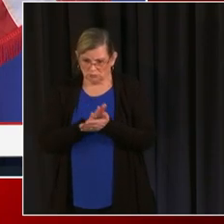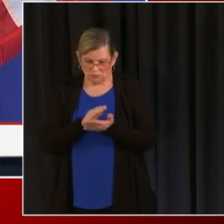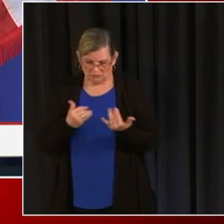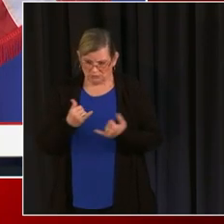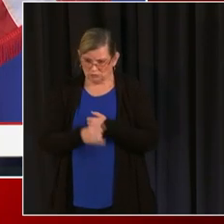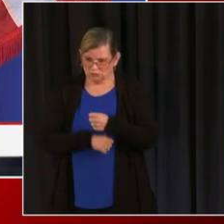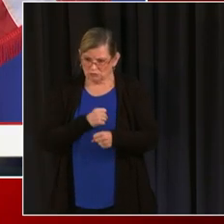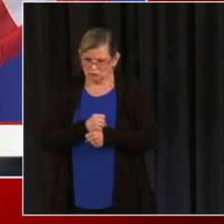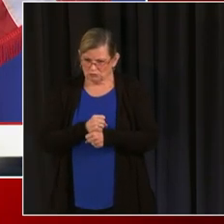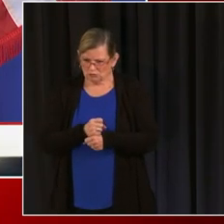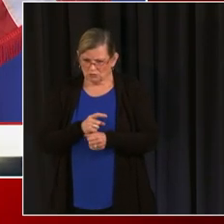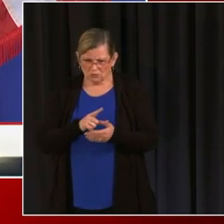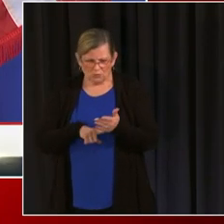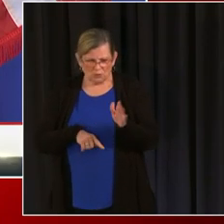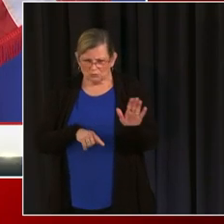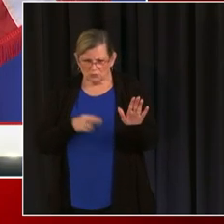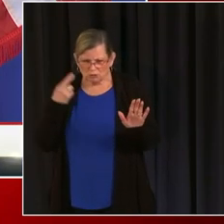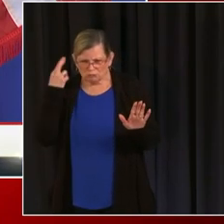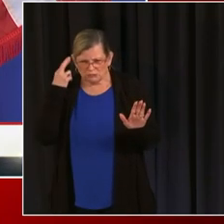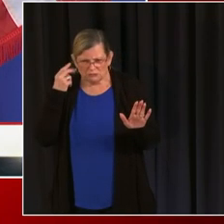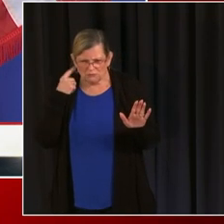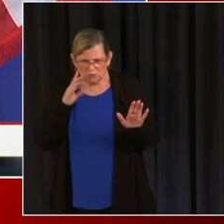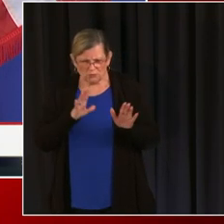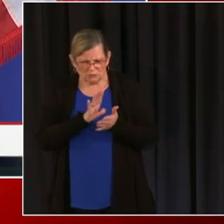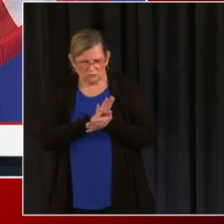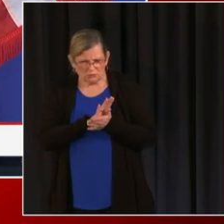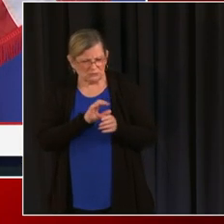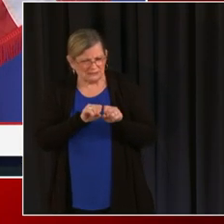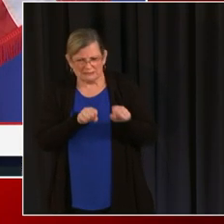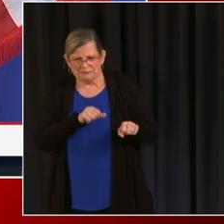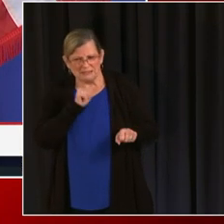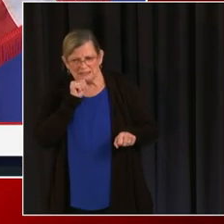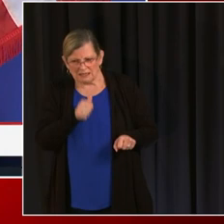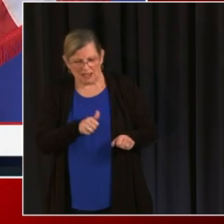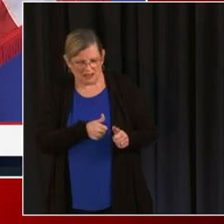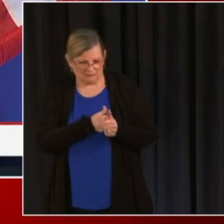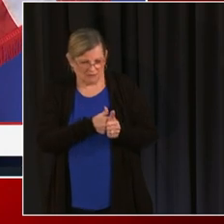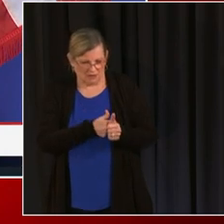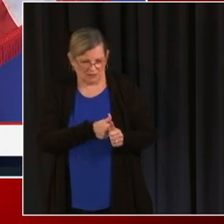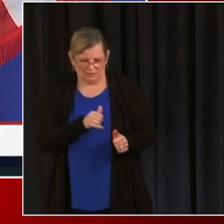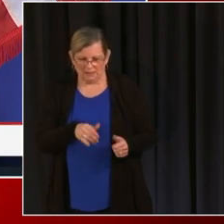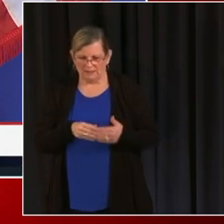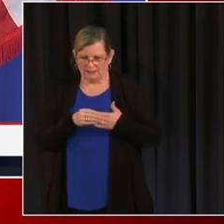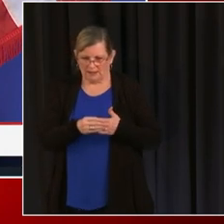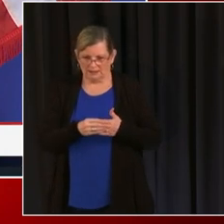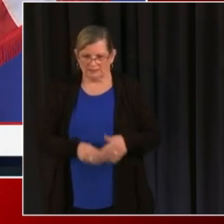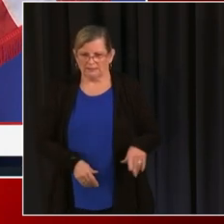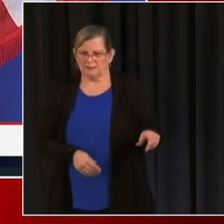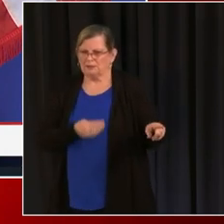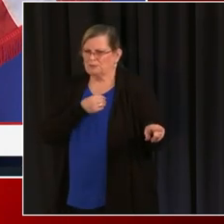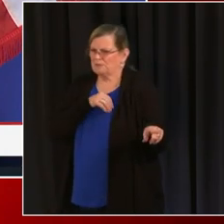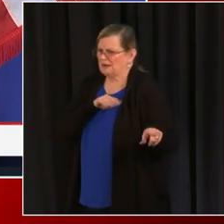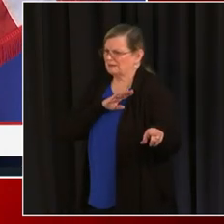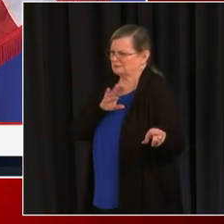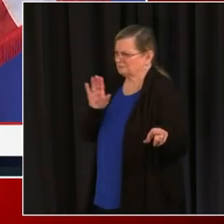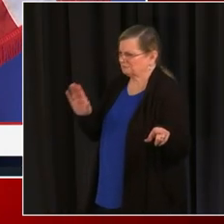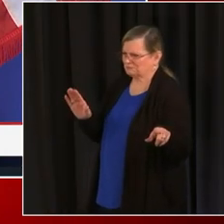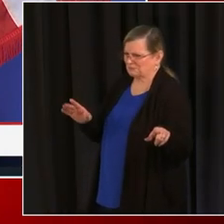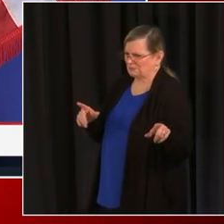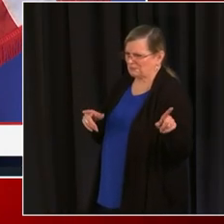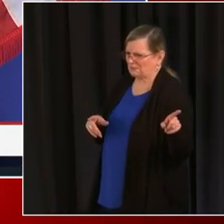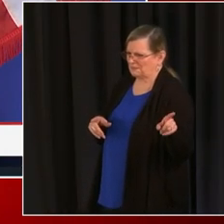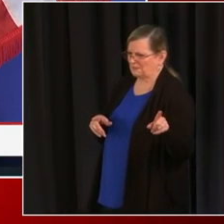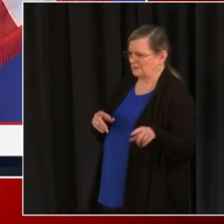year? And what is the rationale for the school system to not adopt this guidance? Well, the school system hasn't indicated what